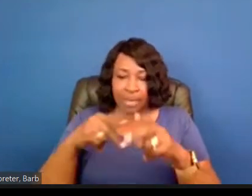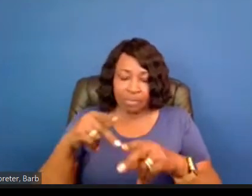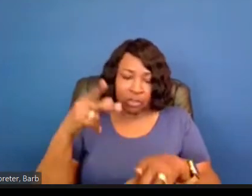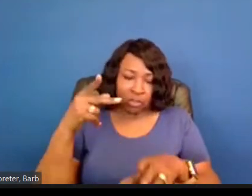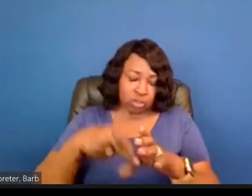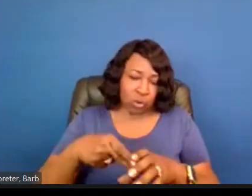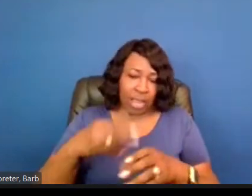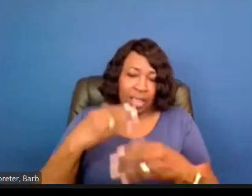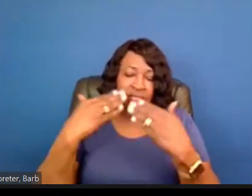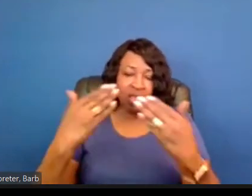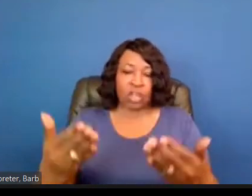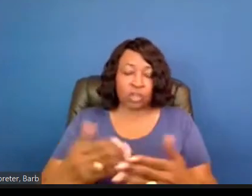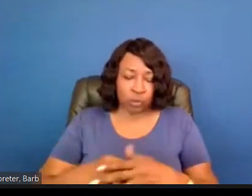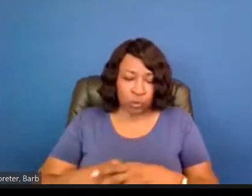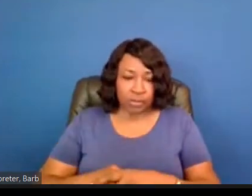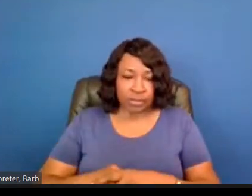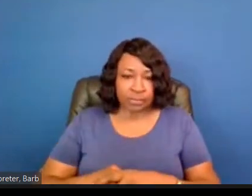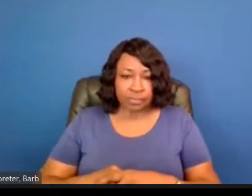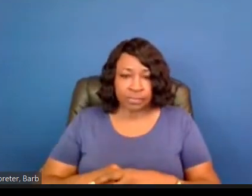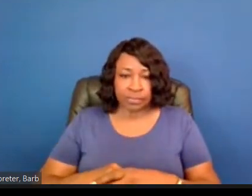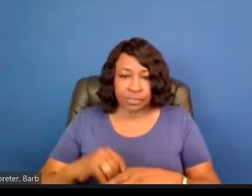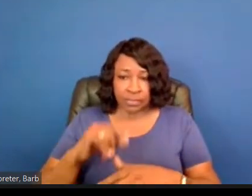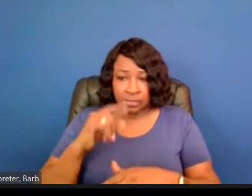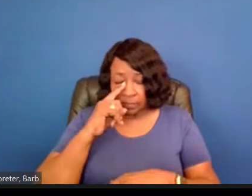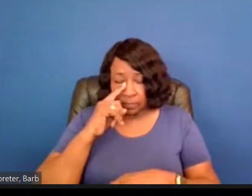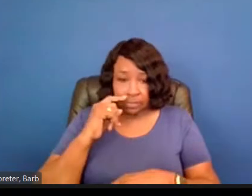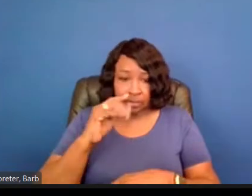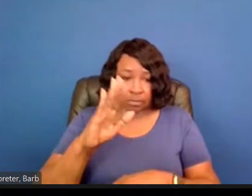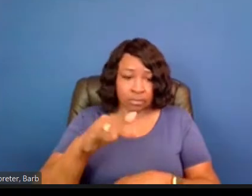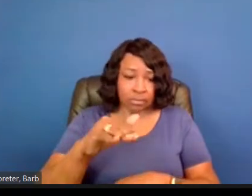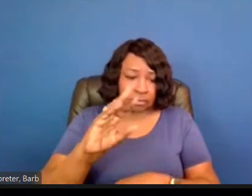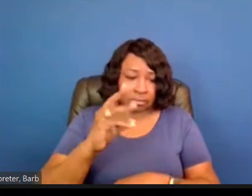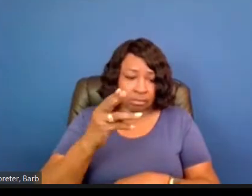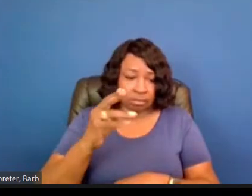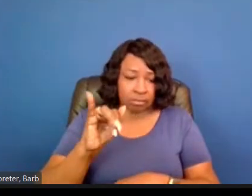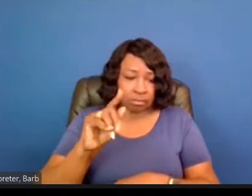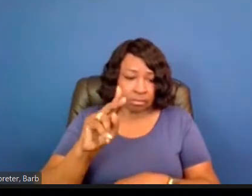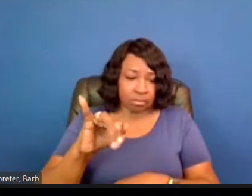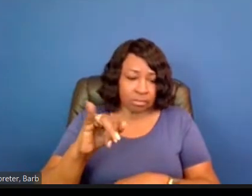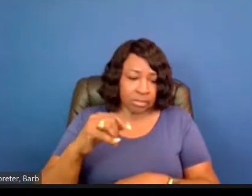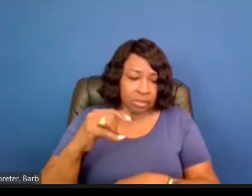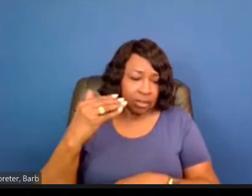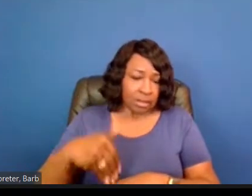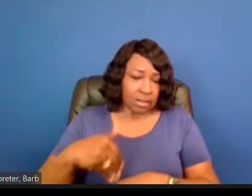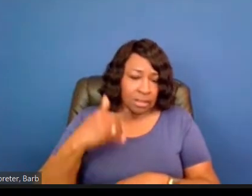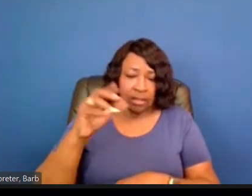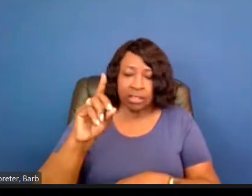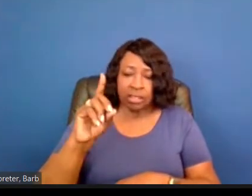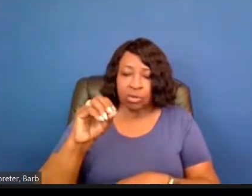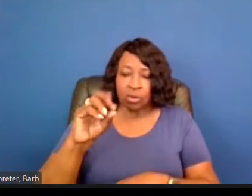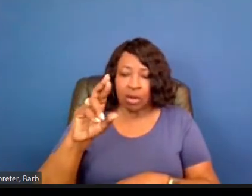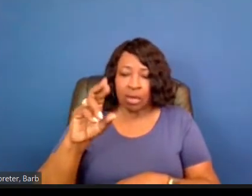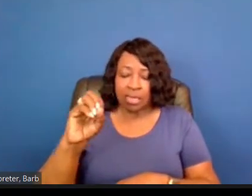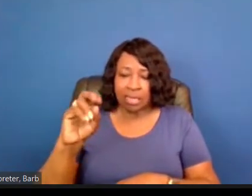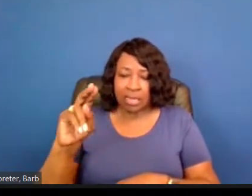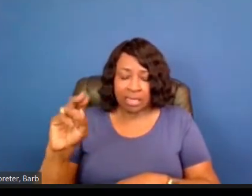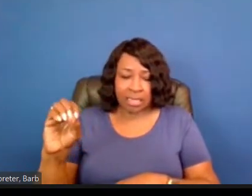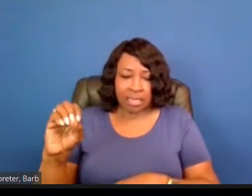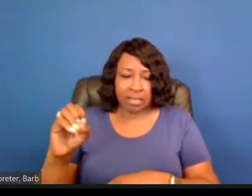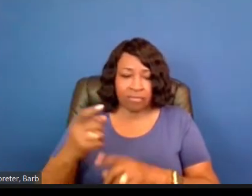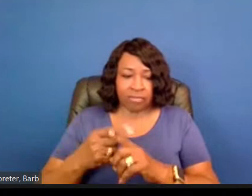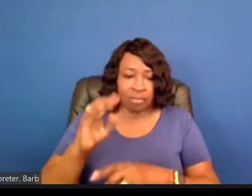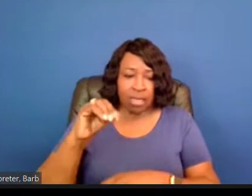you. Hi, Whitney, this is Doreen from MOPD. I'm not positive I could make it, but could you send